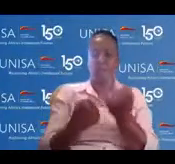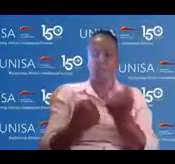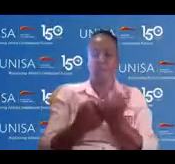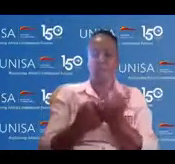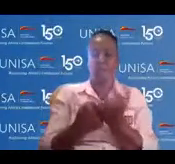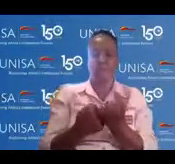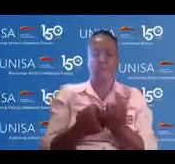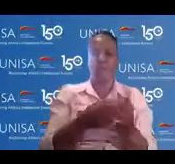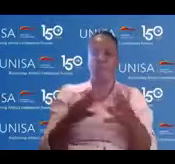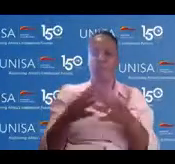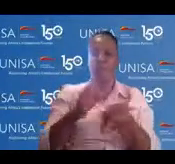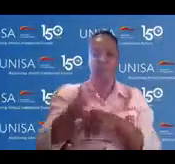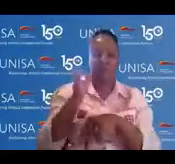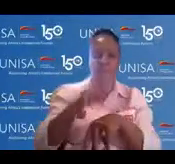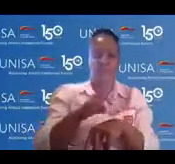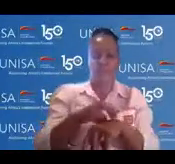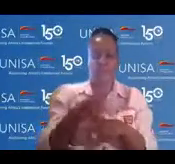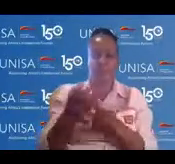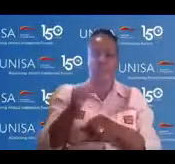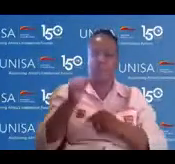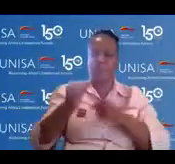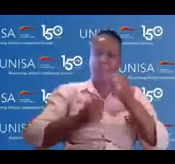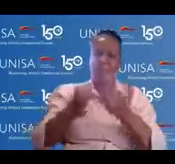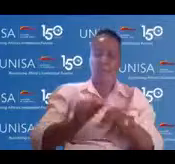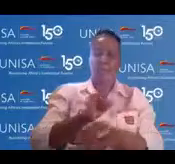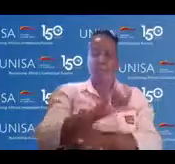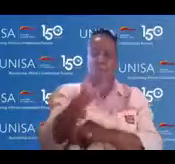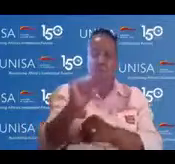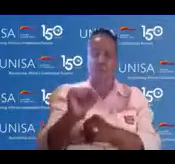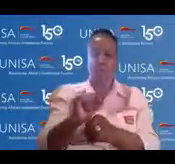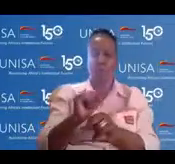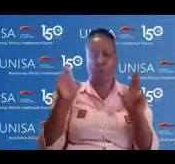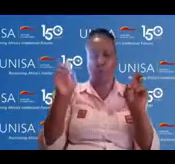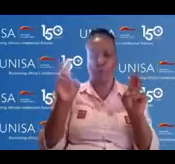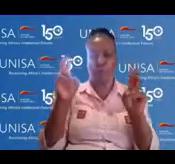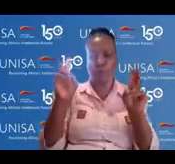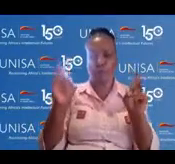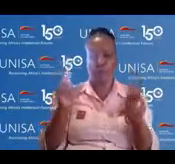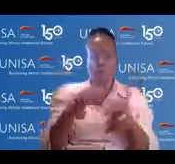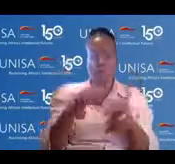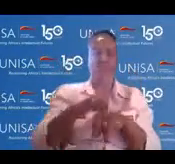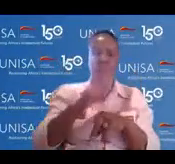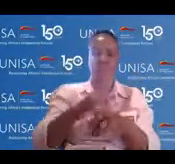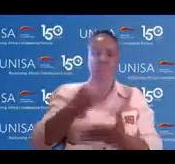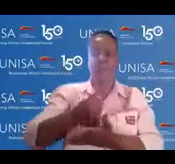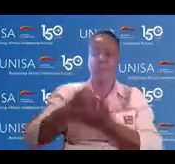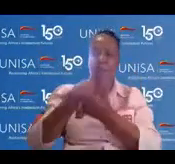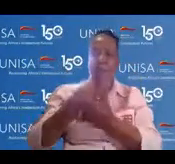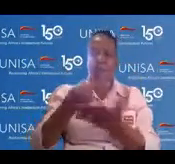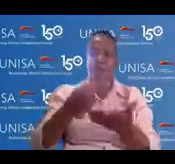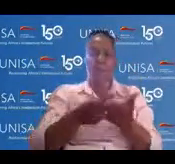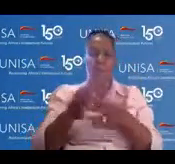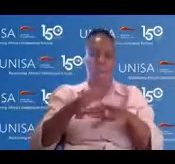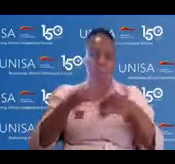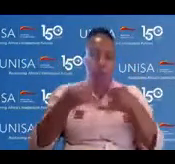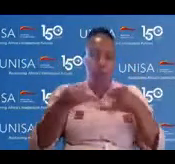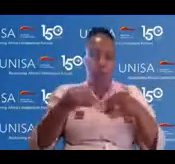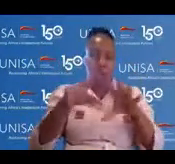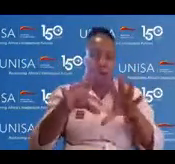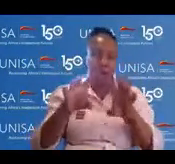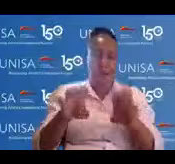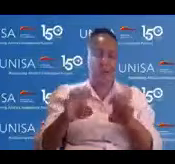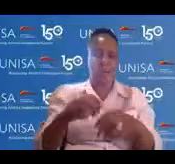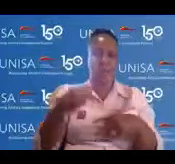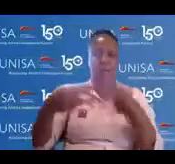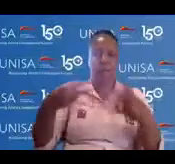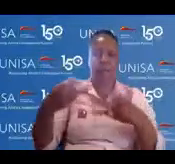Whether you're struggling with a specific topic, need help preparing for an exam, or simply looking for advice on